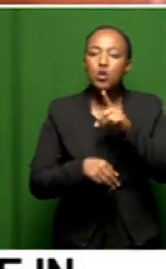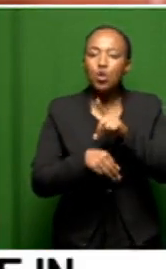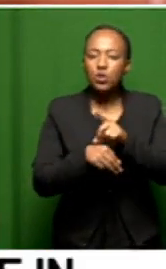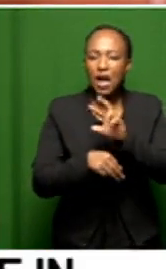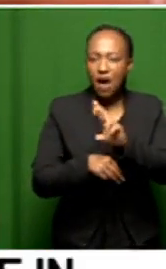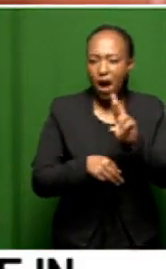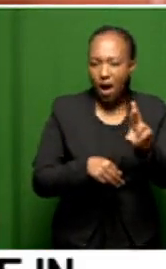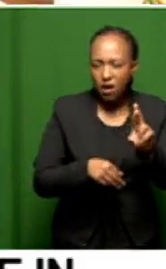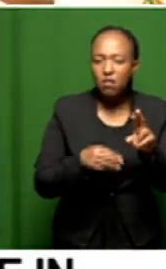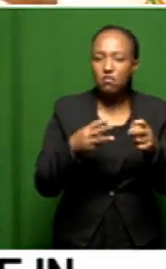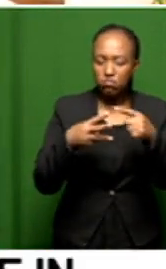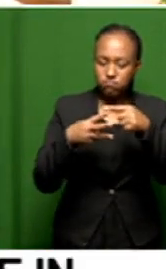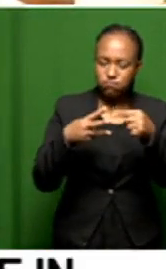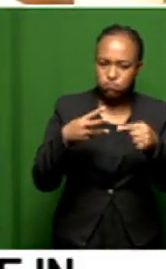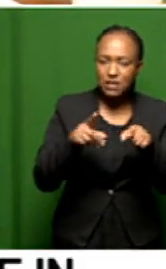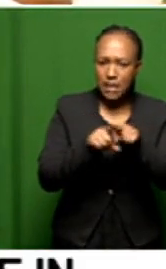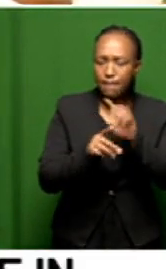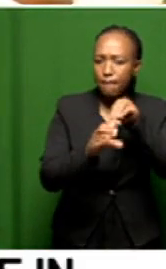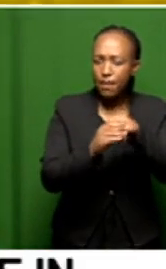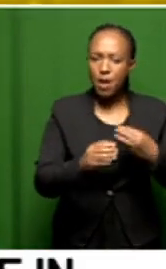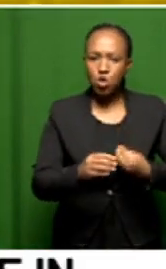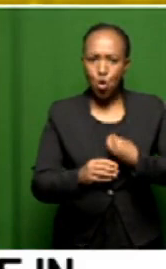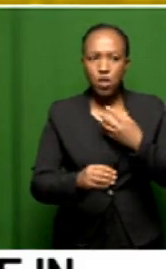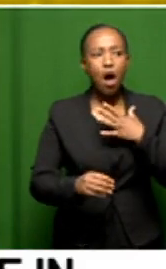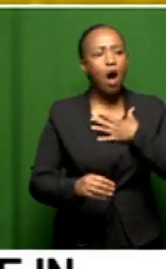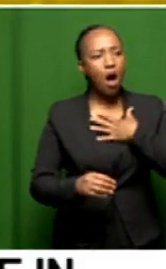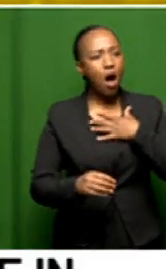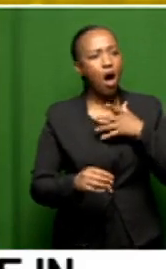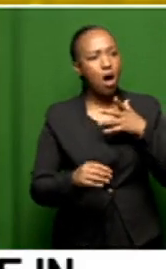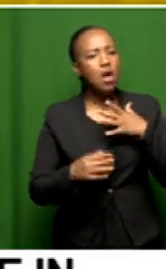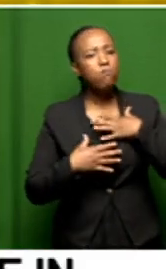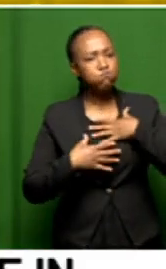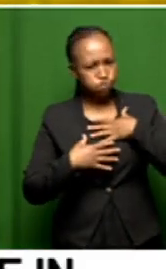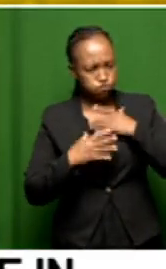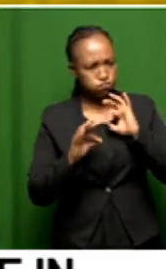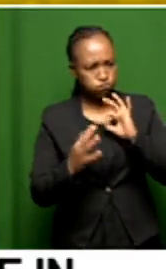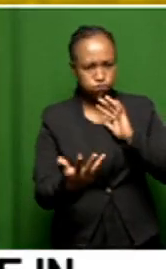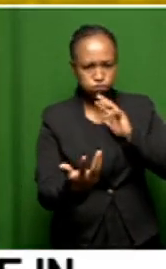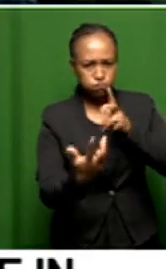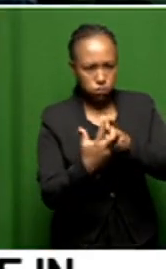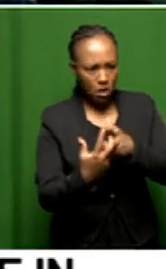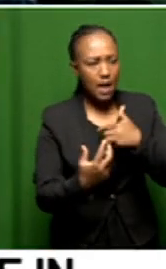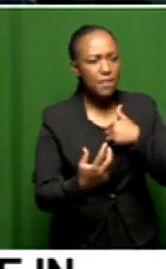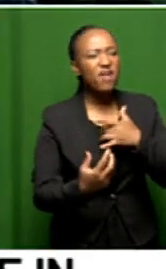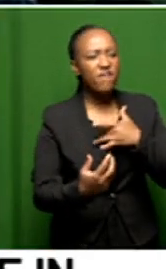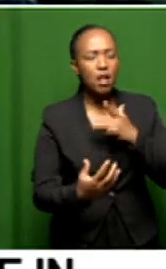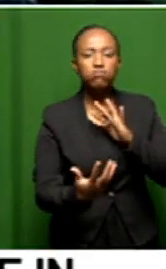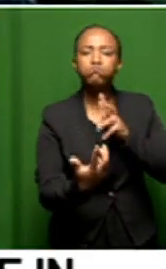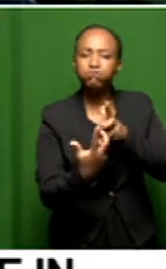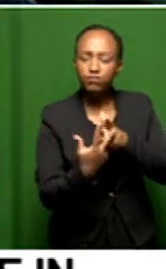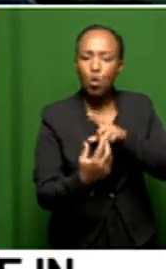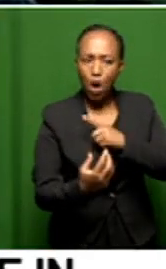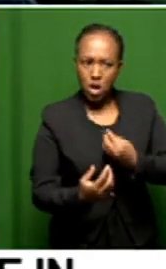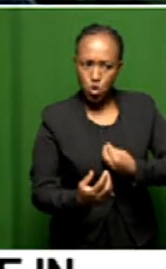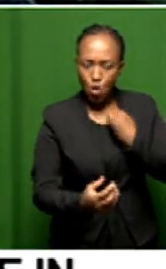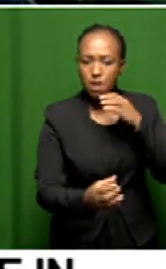Mpati. So then youth resonate and they see that they are taken seriously, they are represented as an identity group, and equally, their